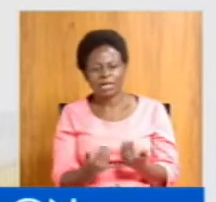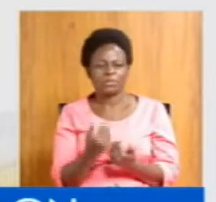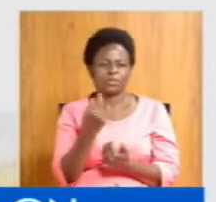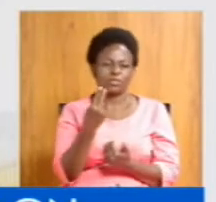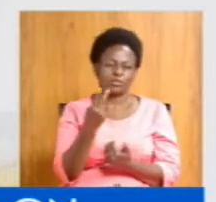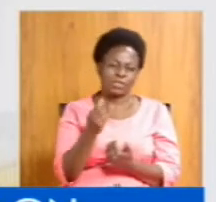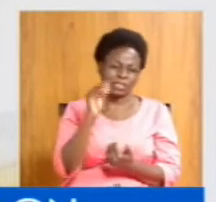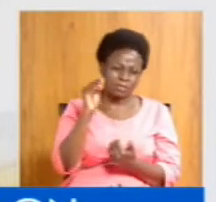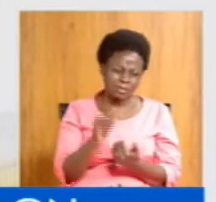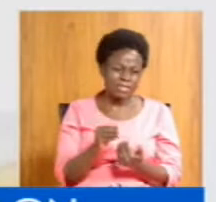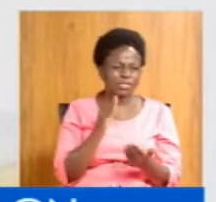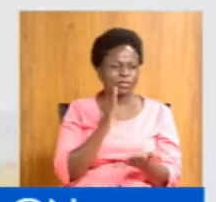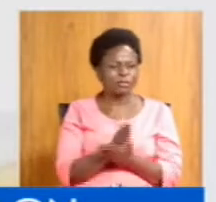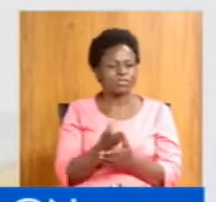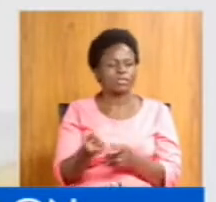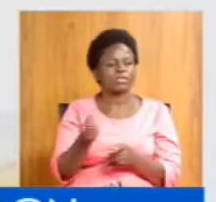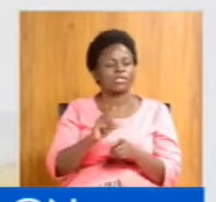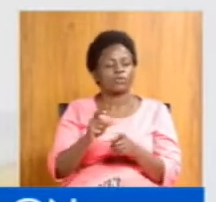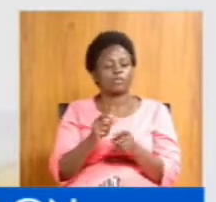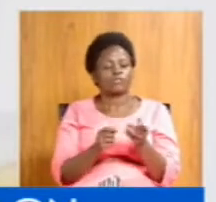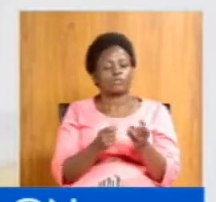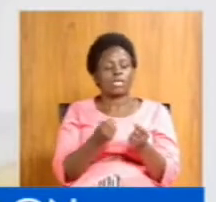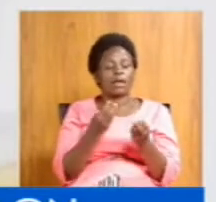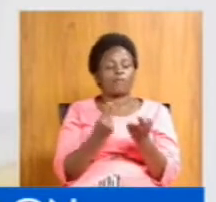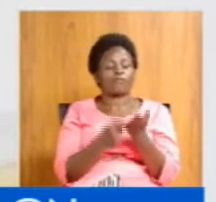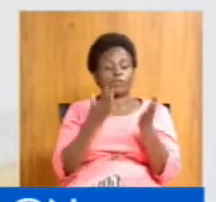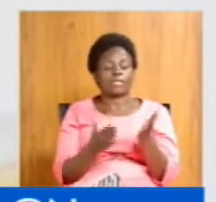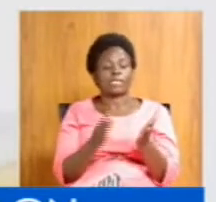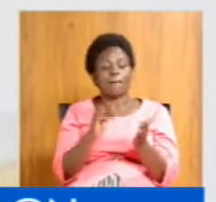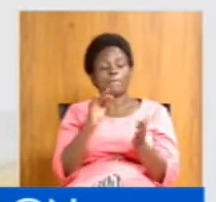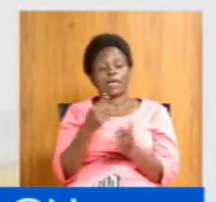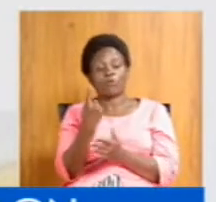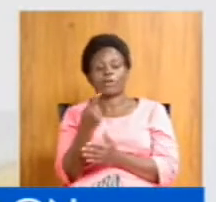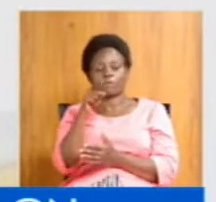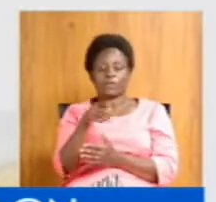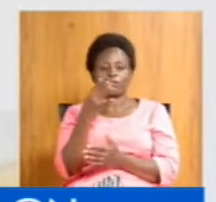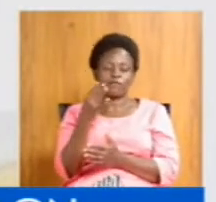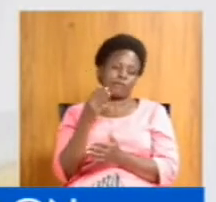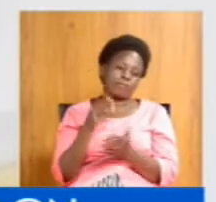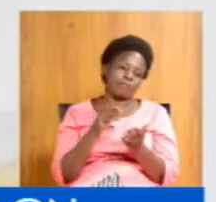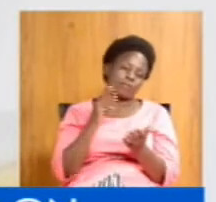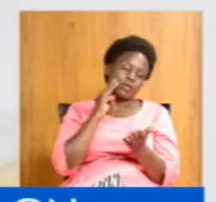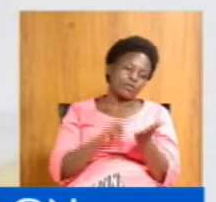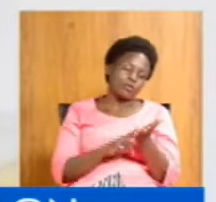26%, despite the increase in the number of users by 1.4 million users. So a huge discussion